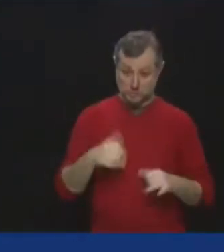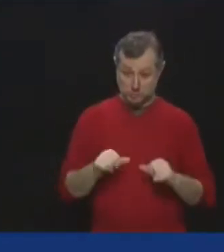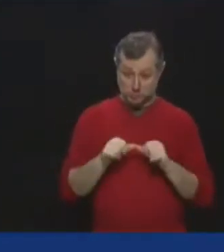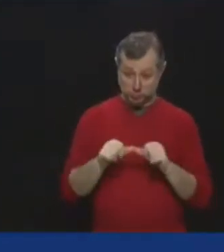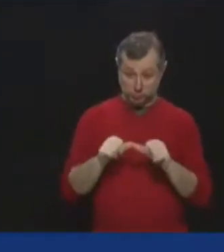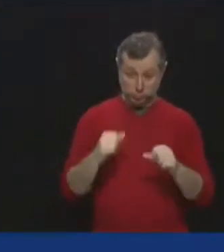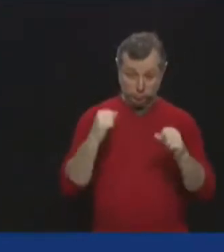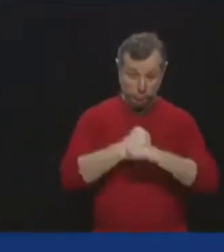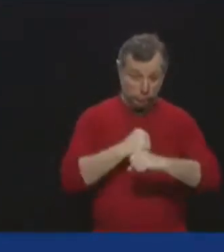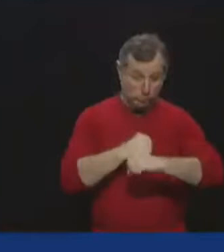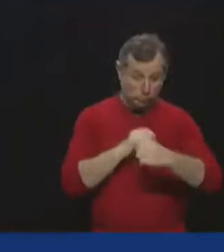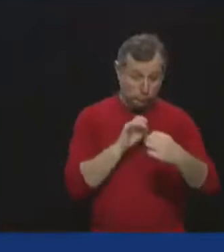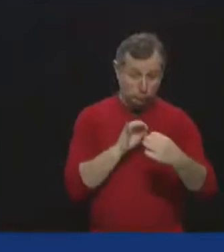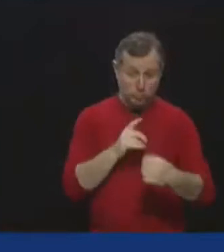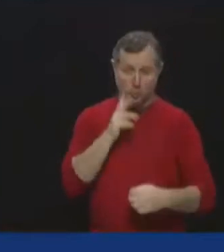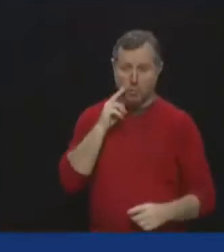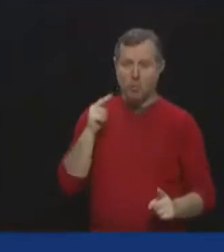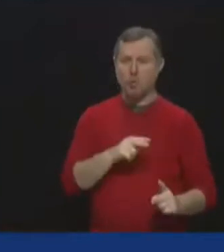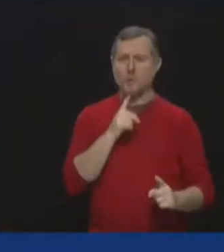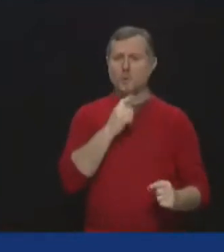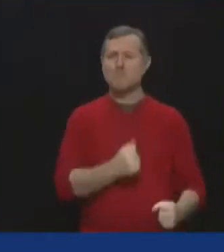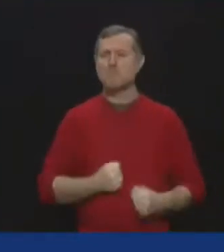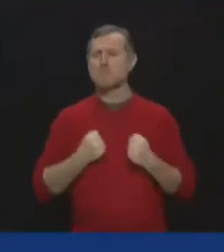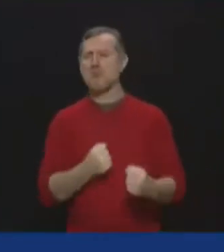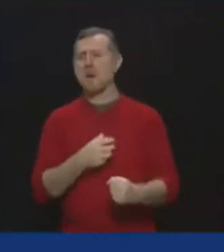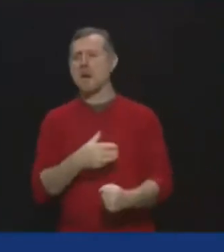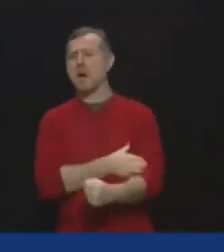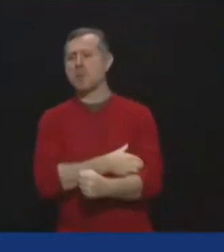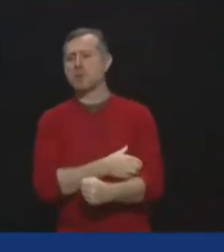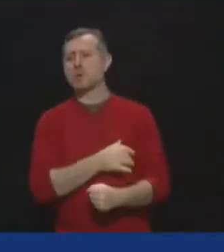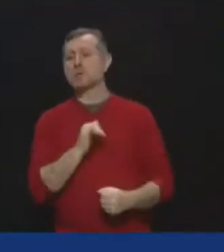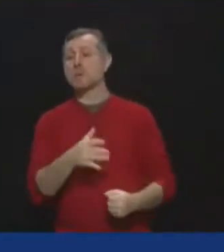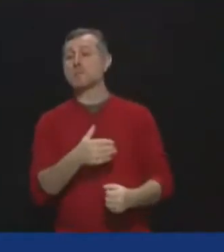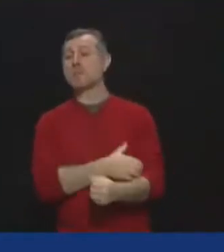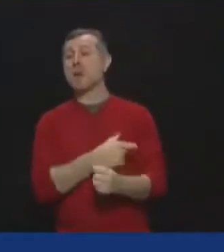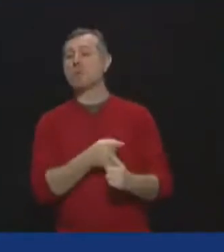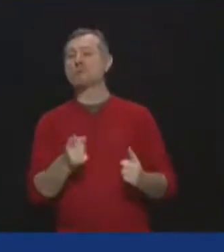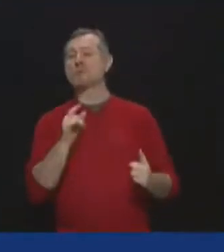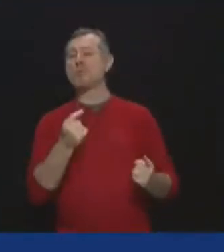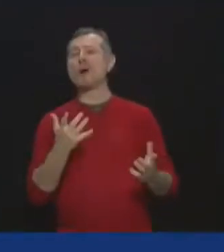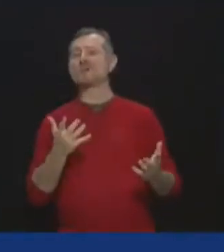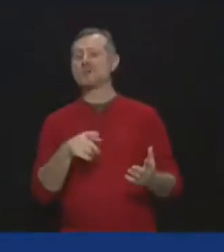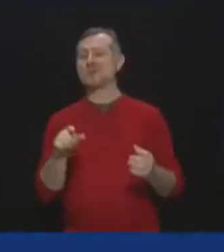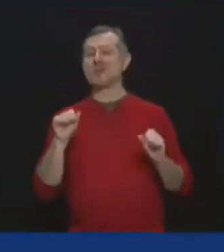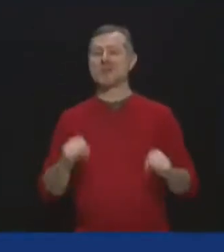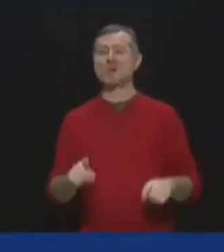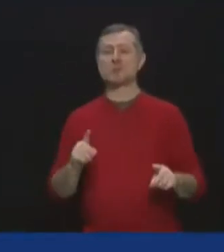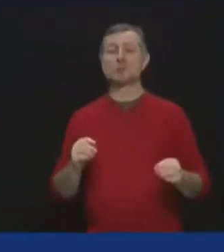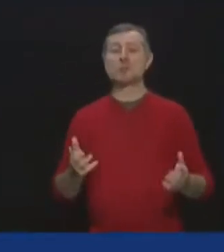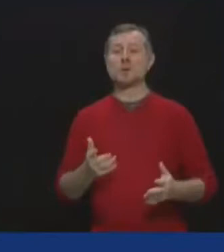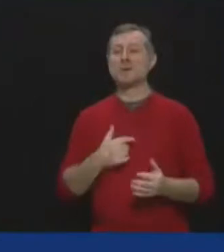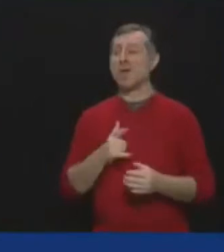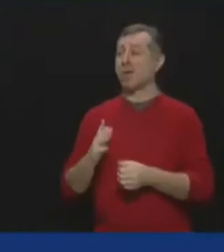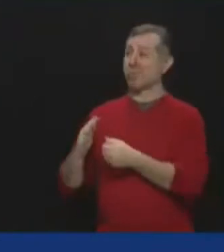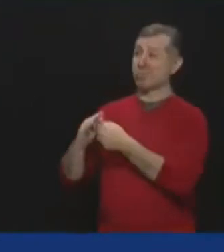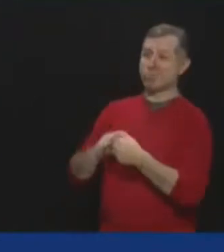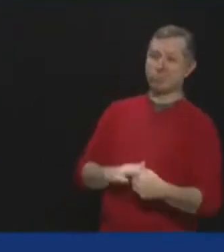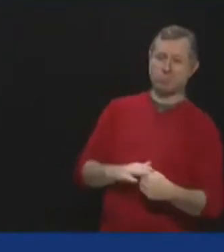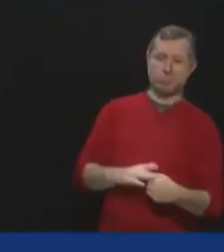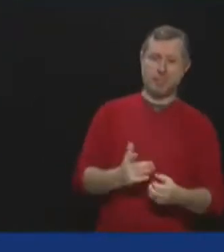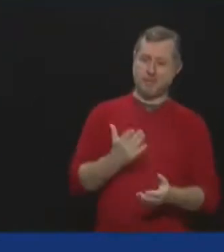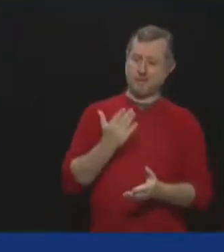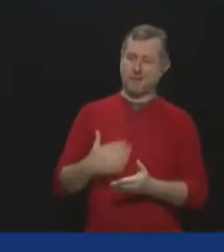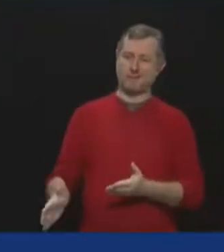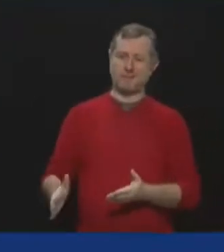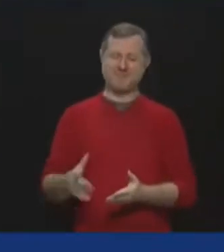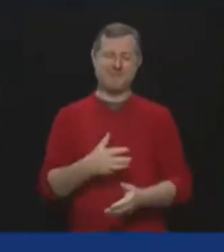the power and what that power will do and can do to keep people out and to put people